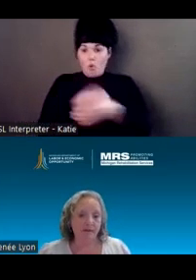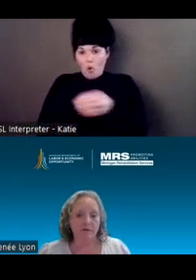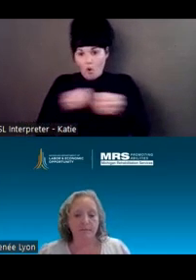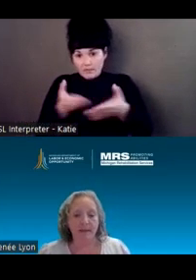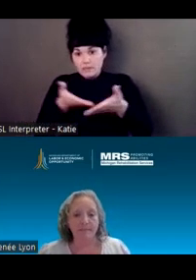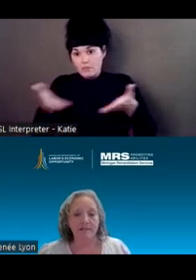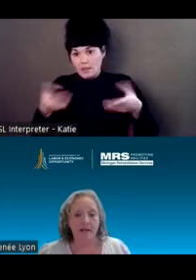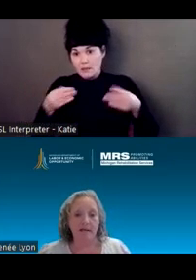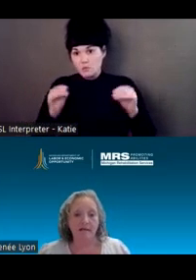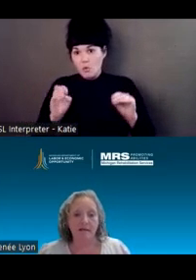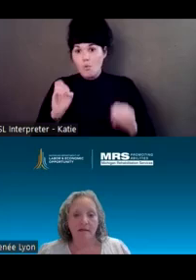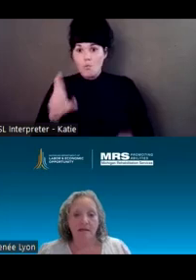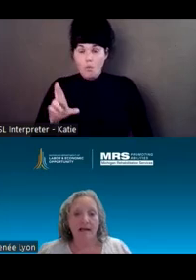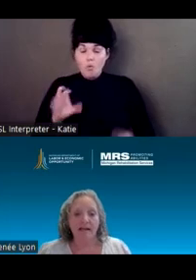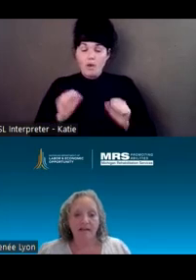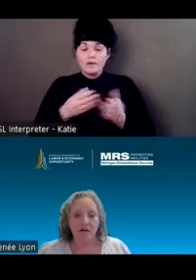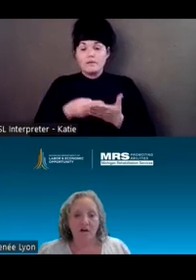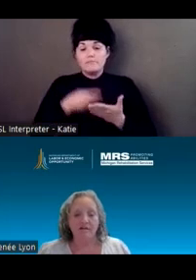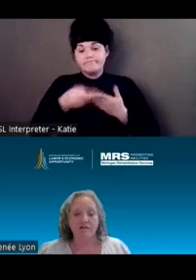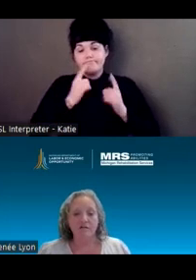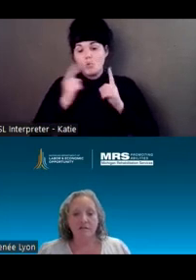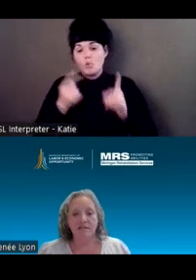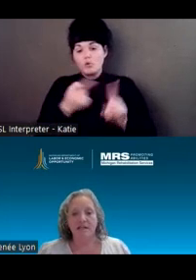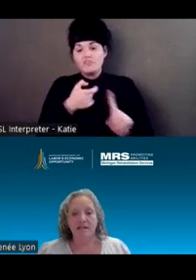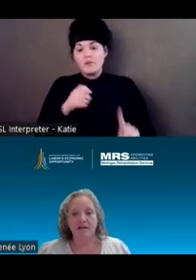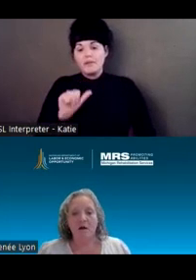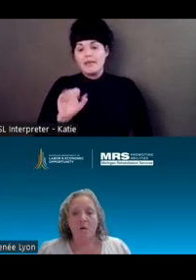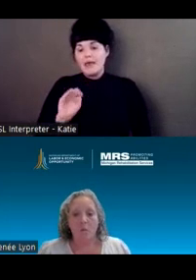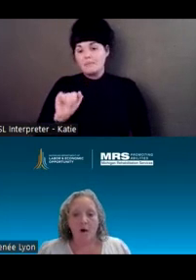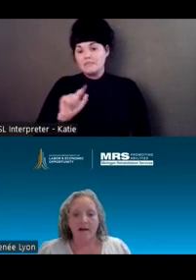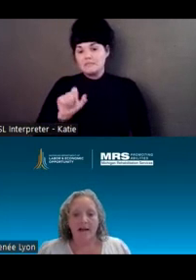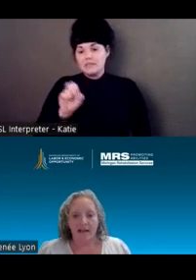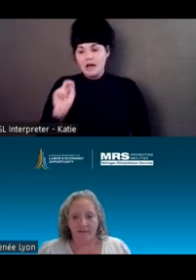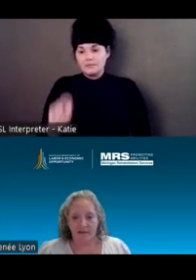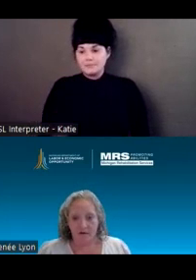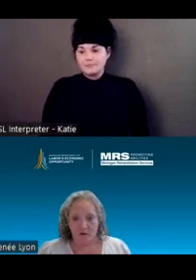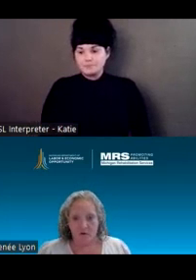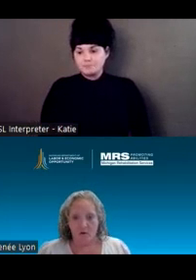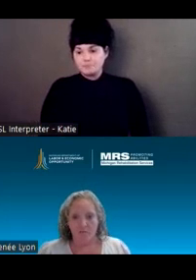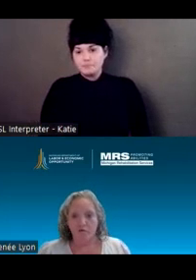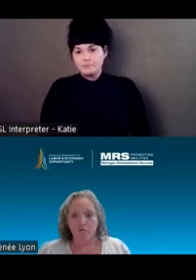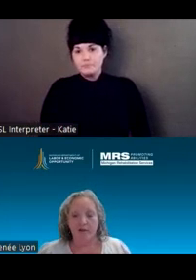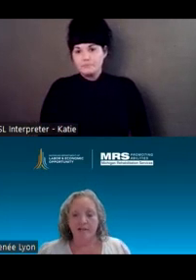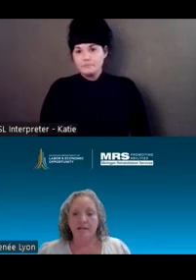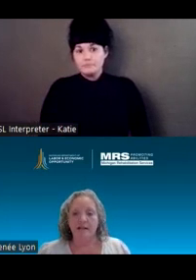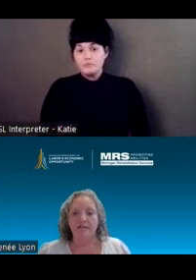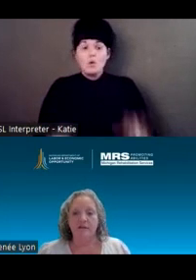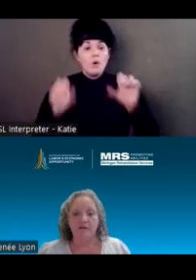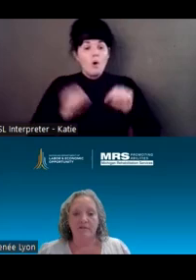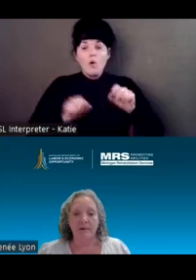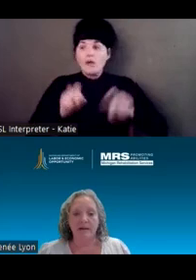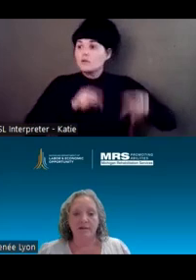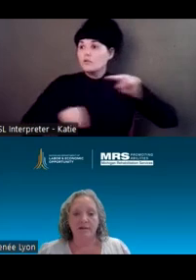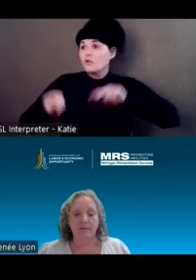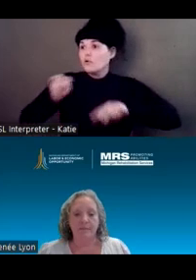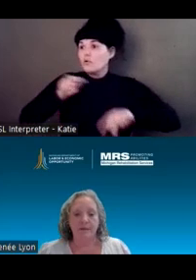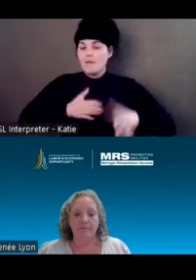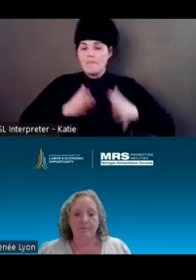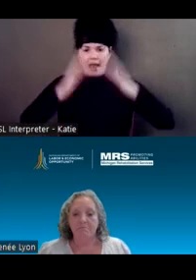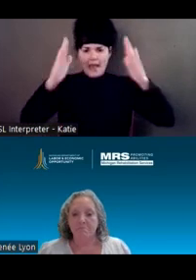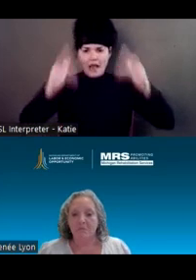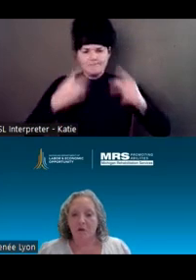or, from Amazon. I can also see what I have at home to raise the level of the